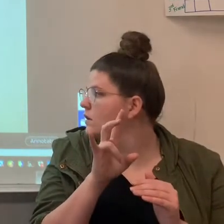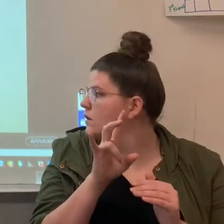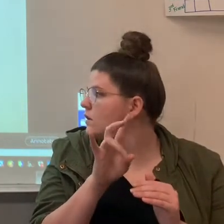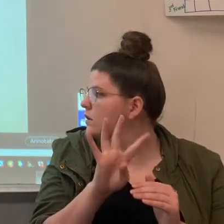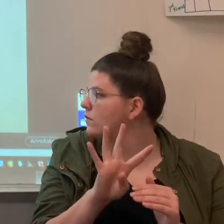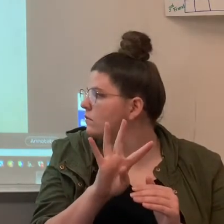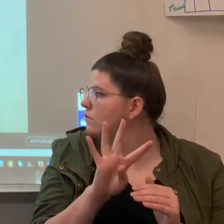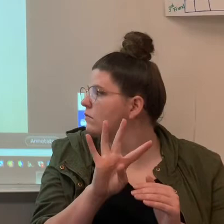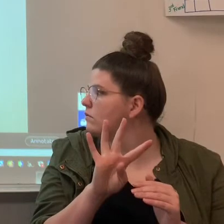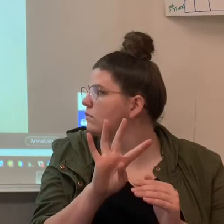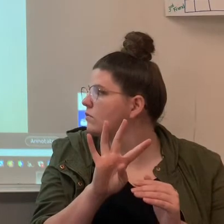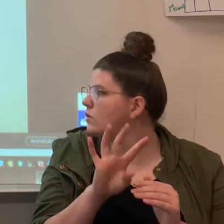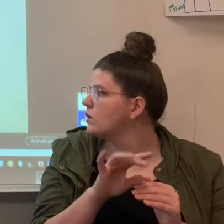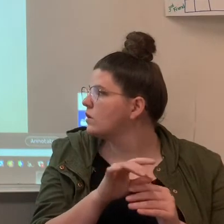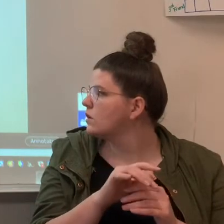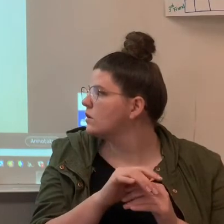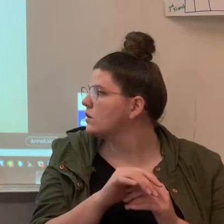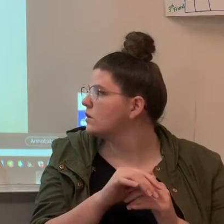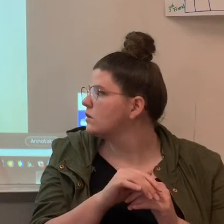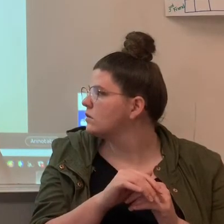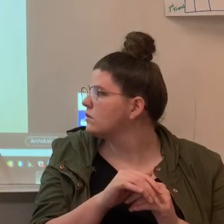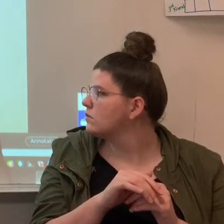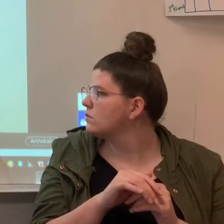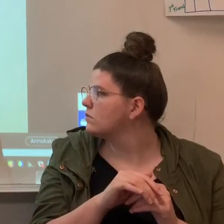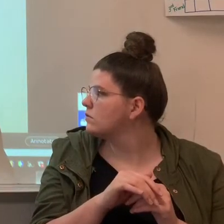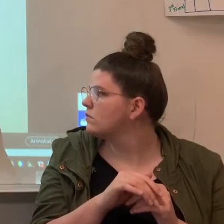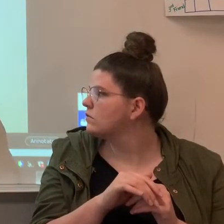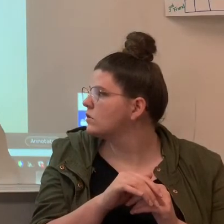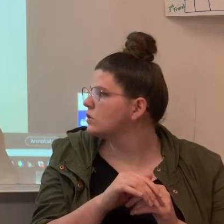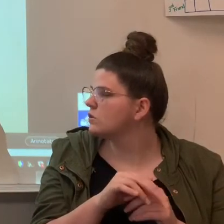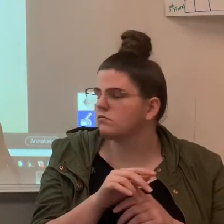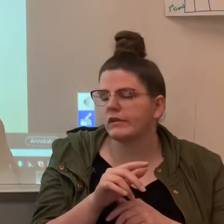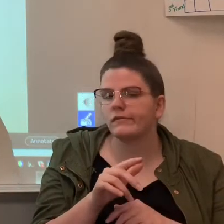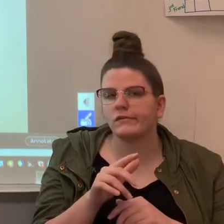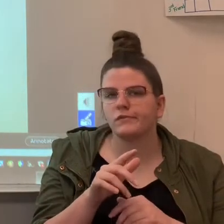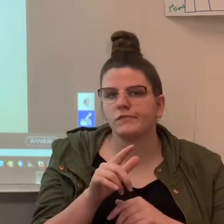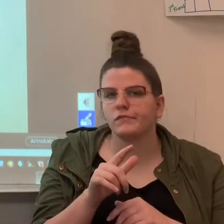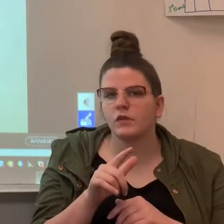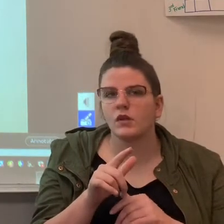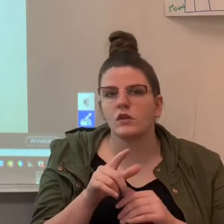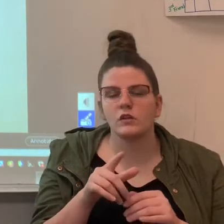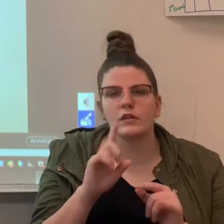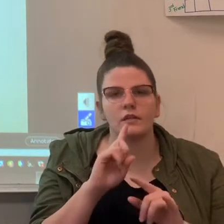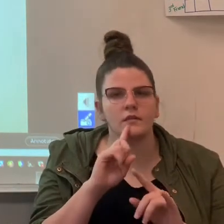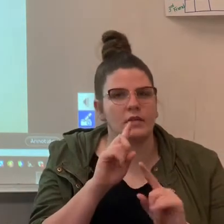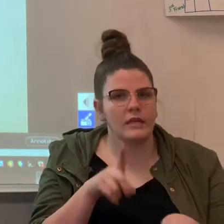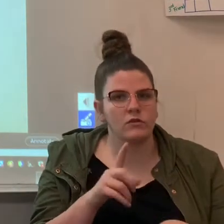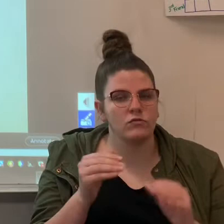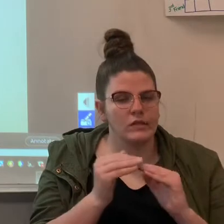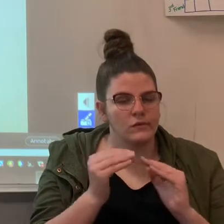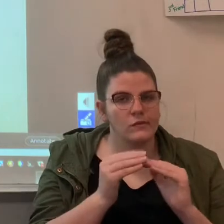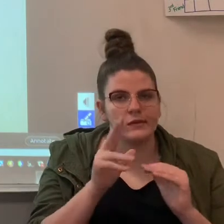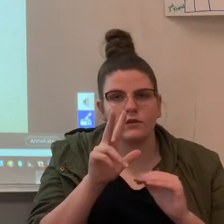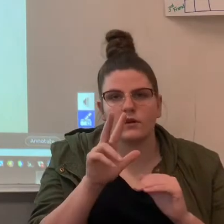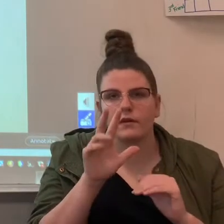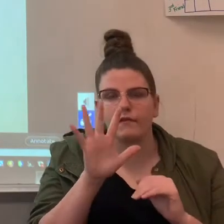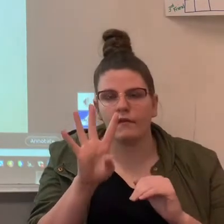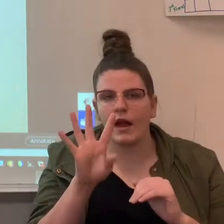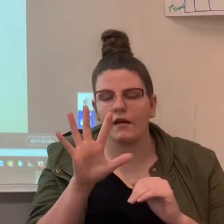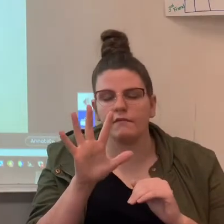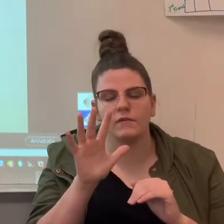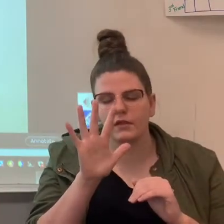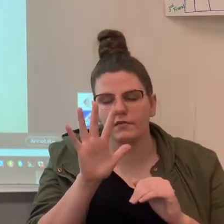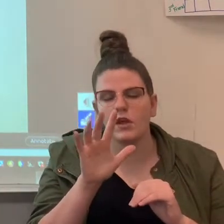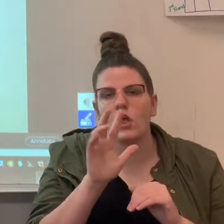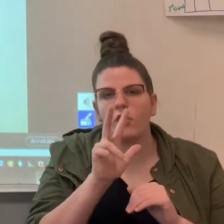So 28 over 8 equals 35. So let's look at the pattern that we have going on up here. They said that